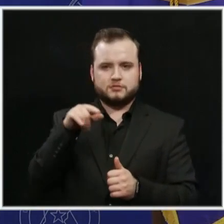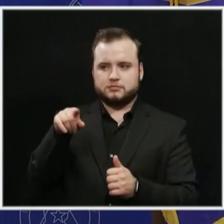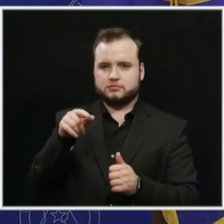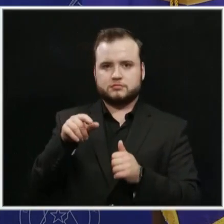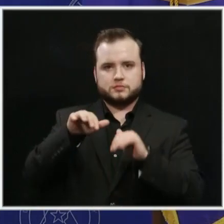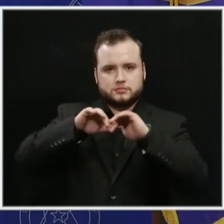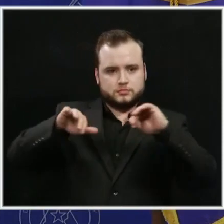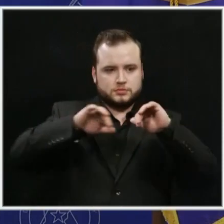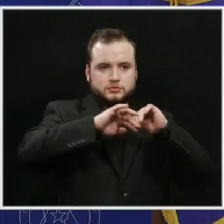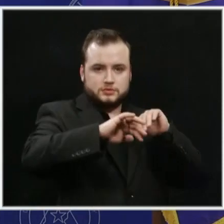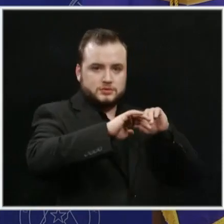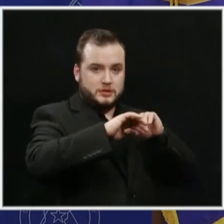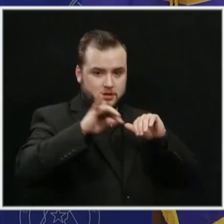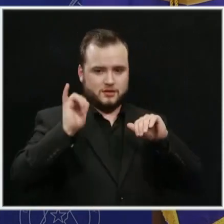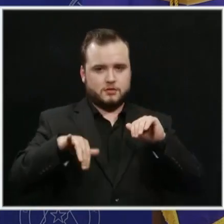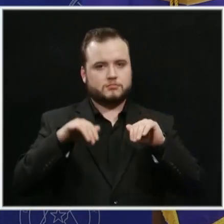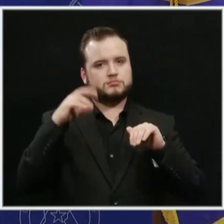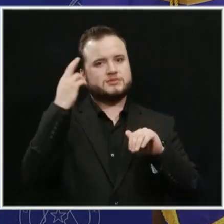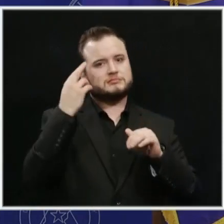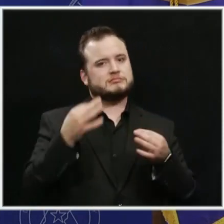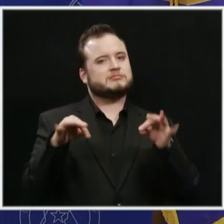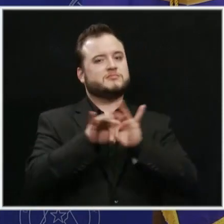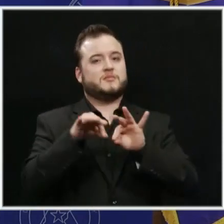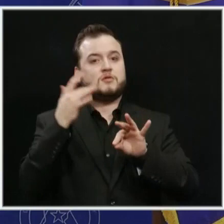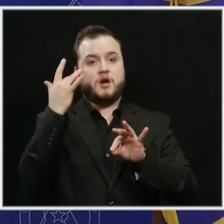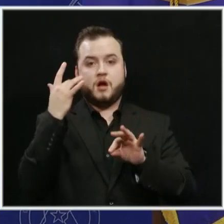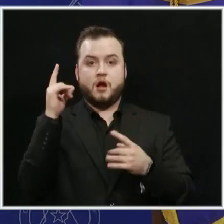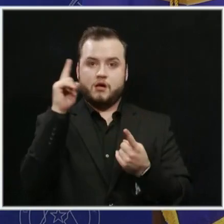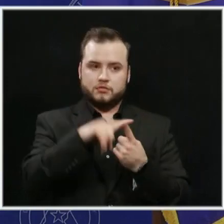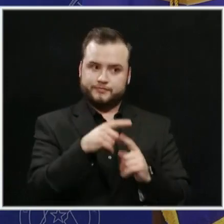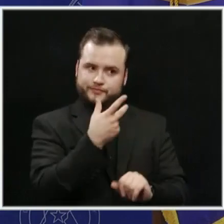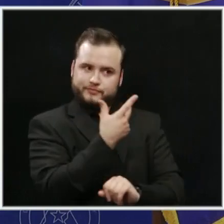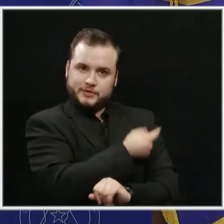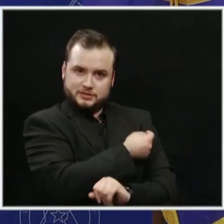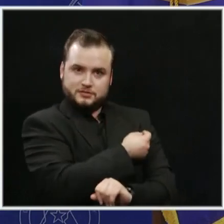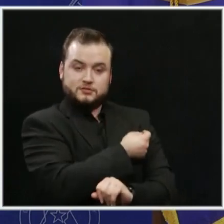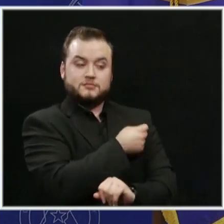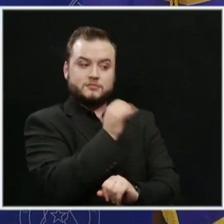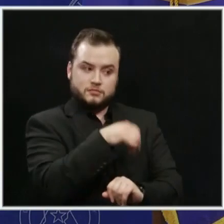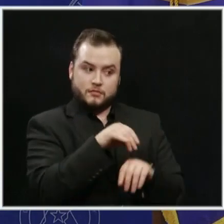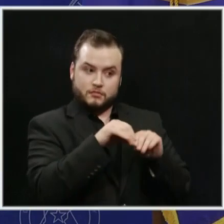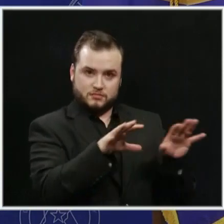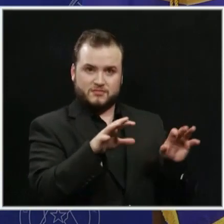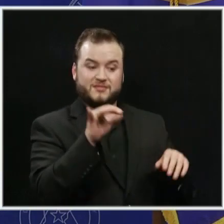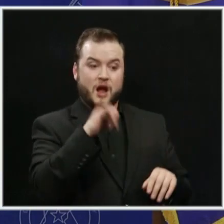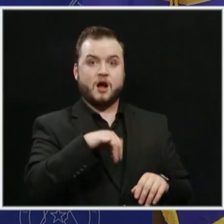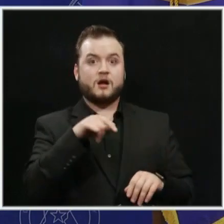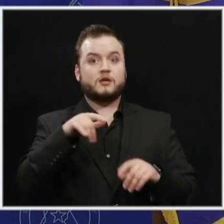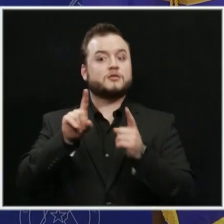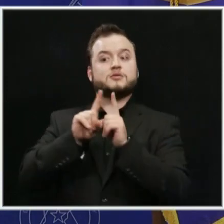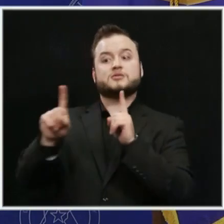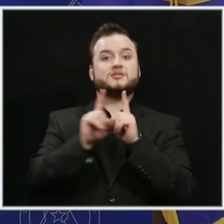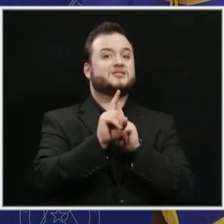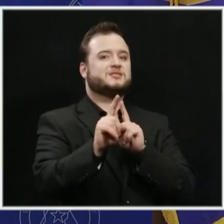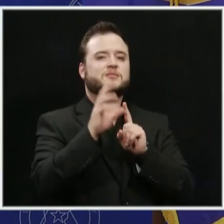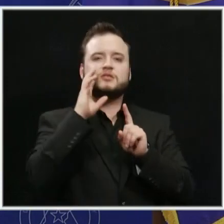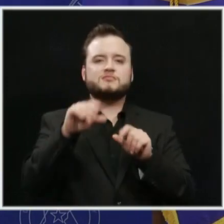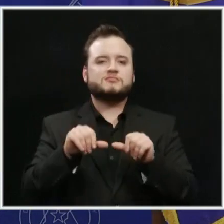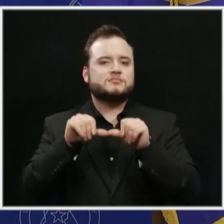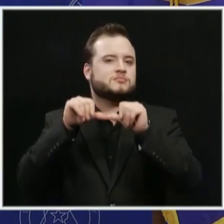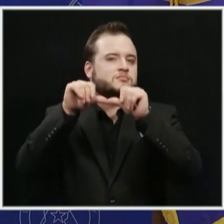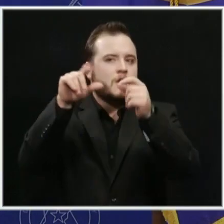distancing anyway. I mean, that's just going to be the way things are. So, yeah, I hope it doesn't do that. I will